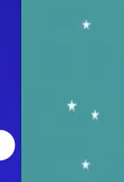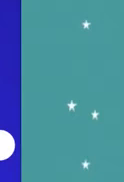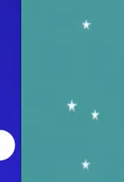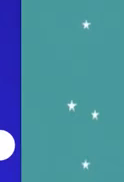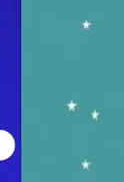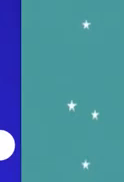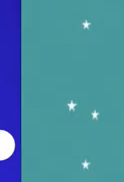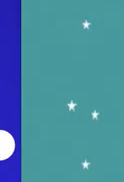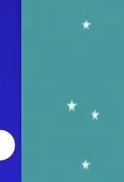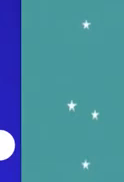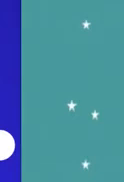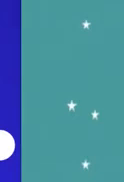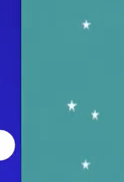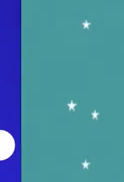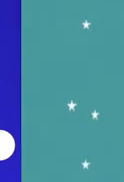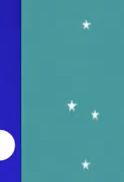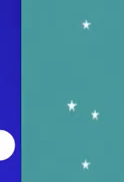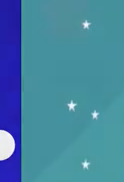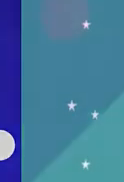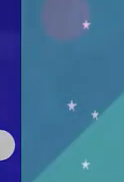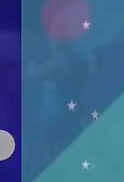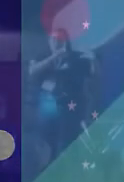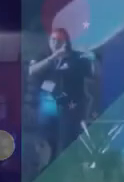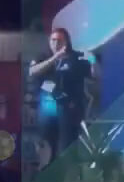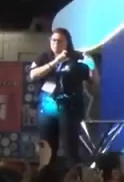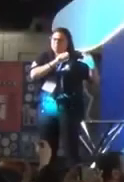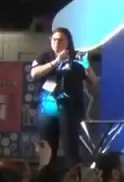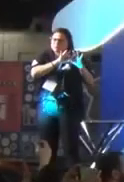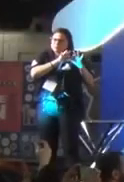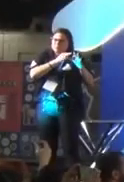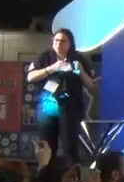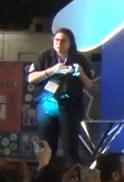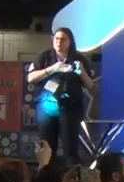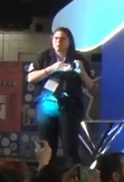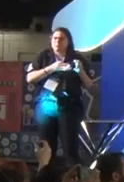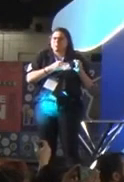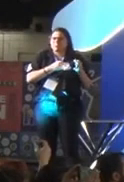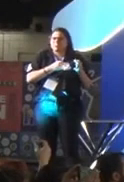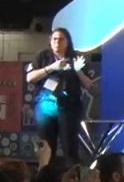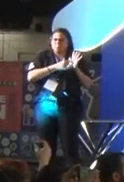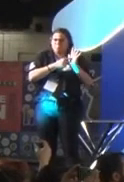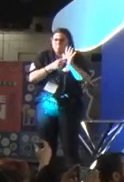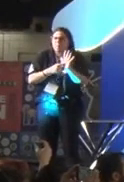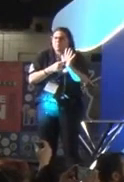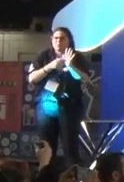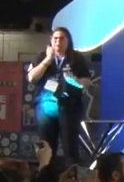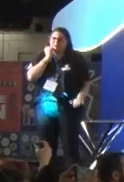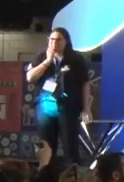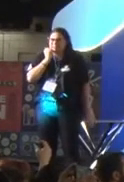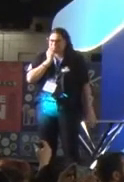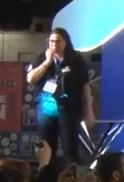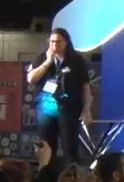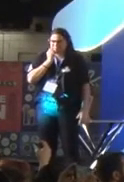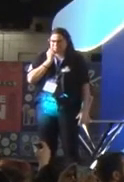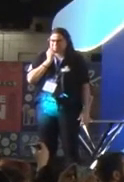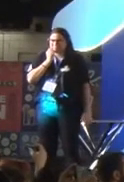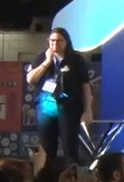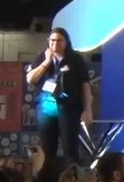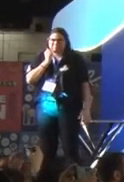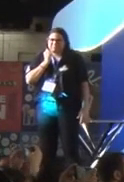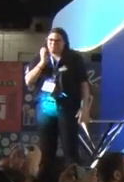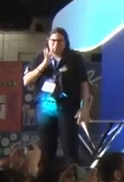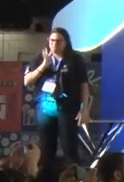a piece of genius. At that time, science was not funny. Nobody thought science was